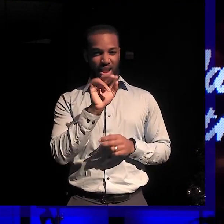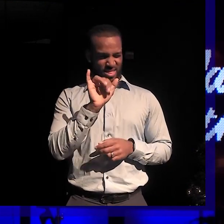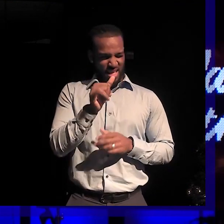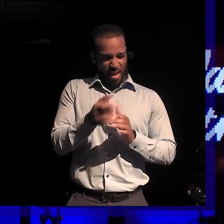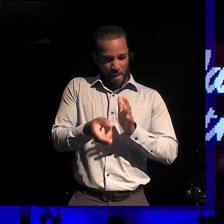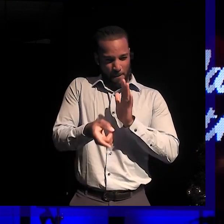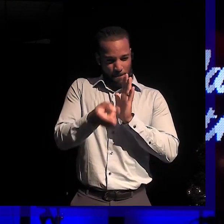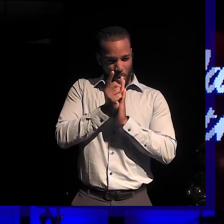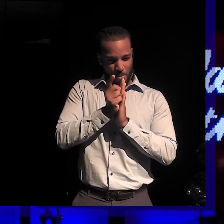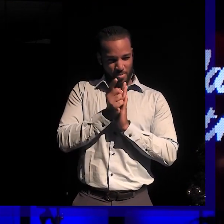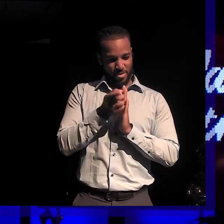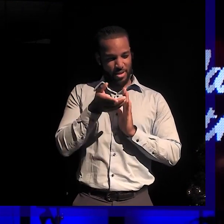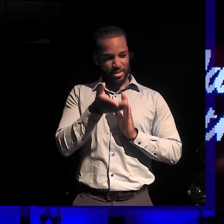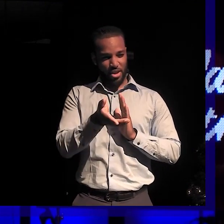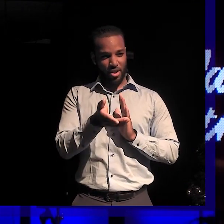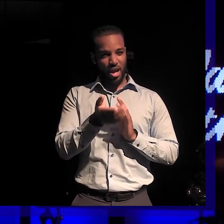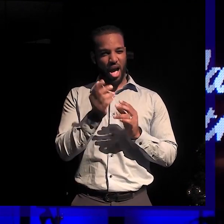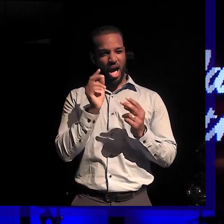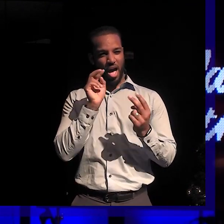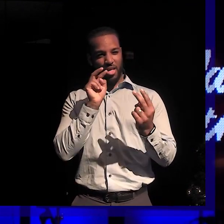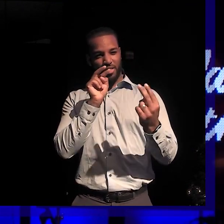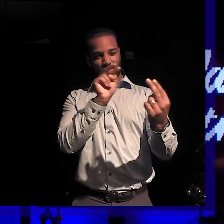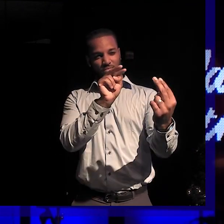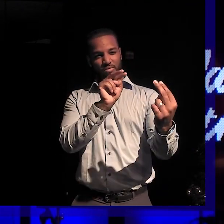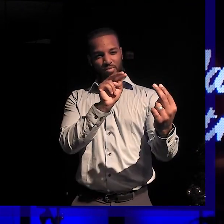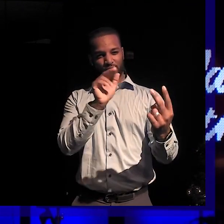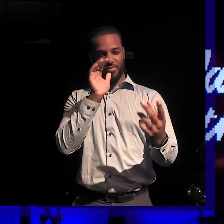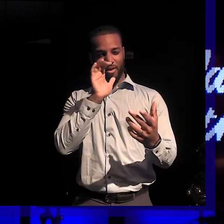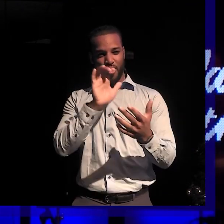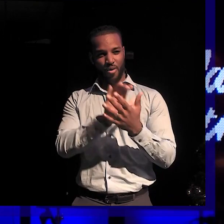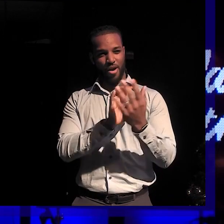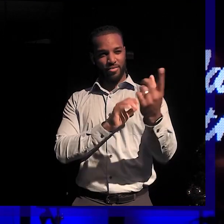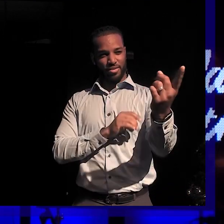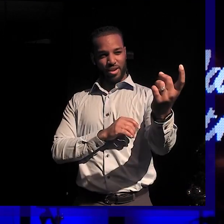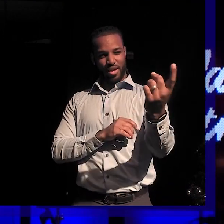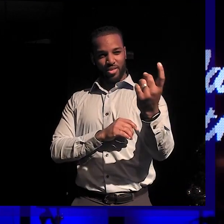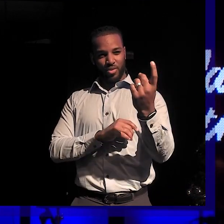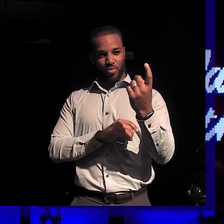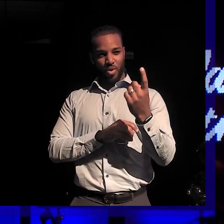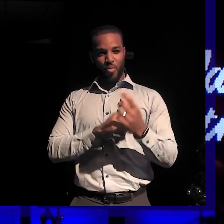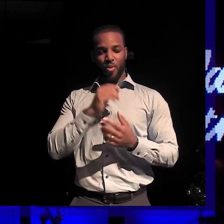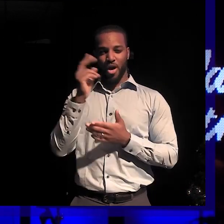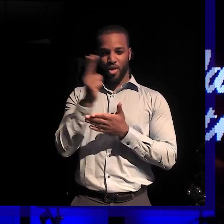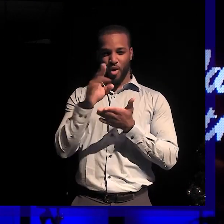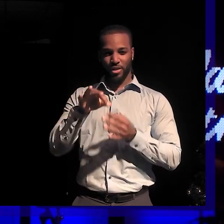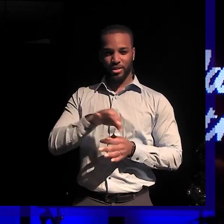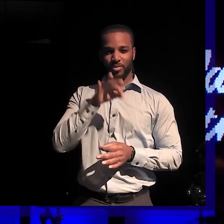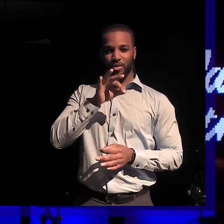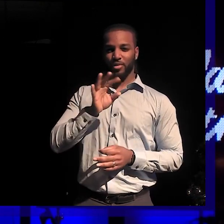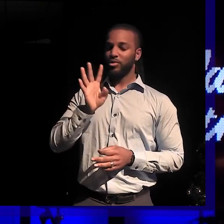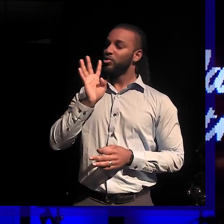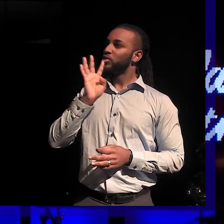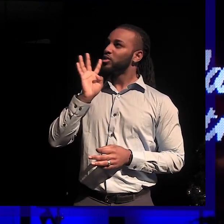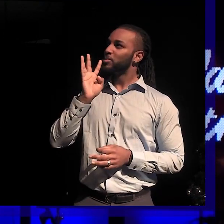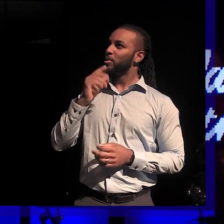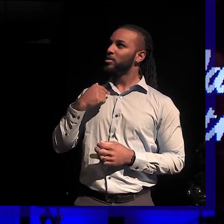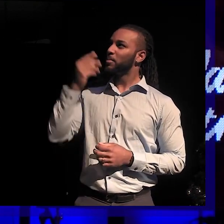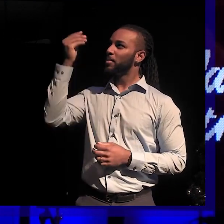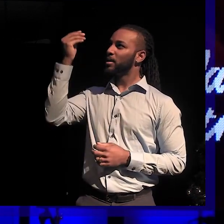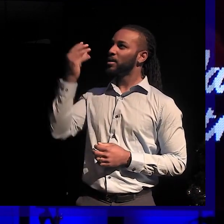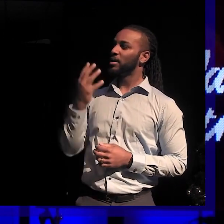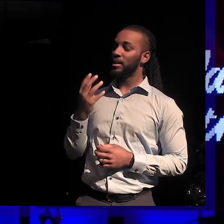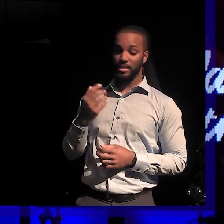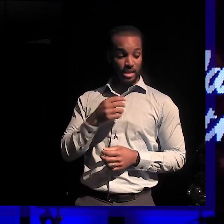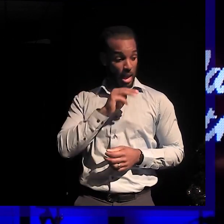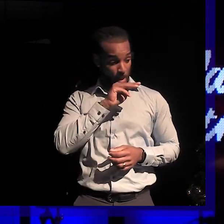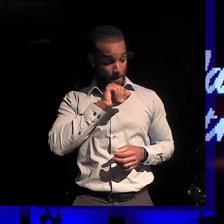that moment, looking at her down that runway, the Holy Spirit spoke to me. And he said, Matt, I'm giving you